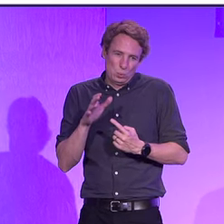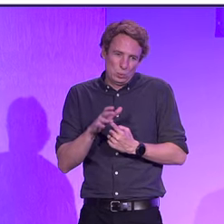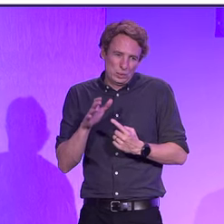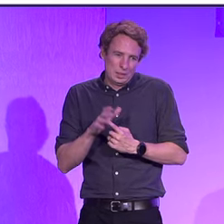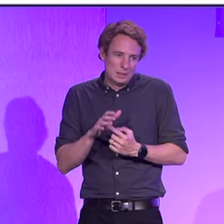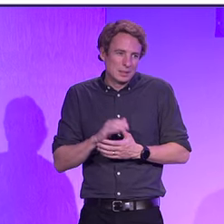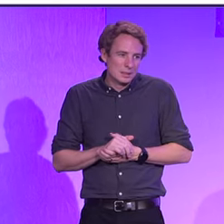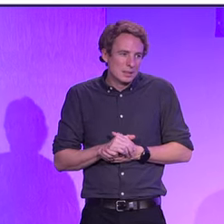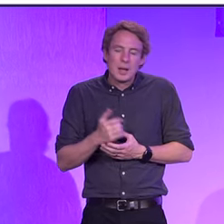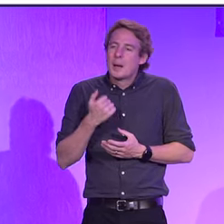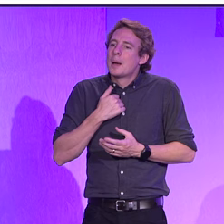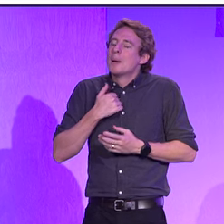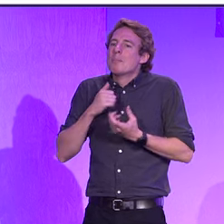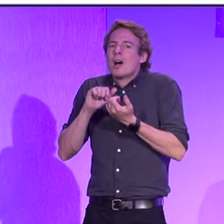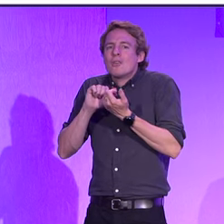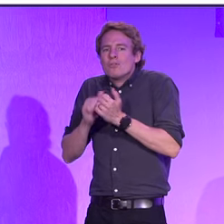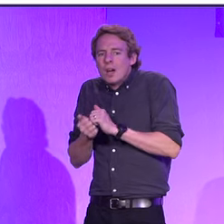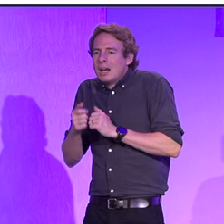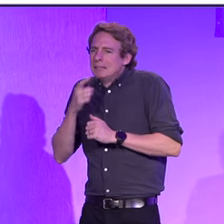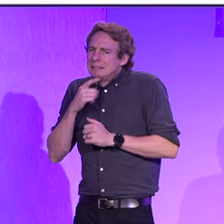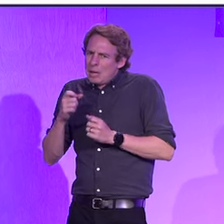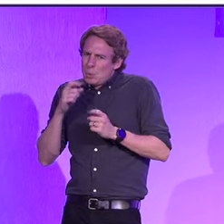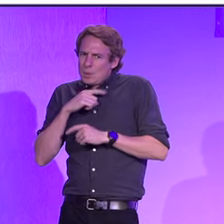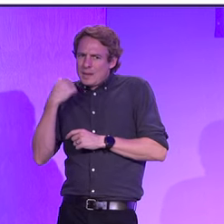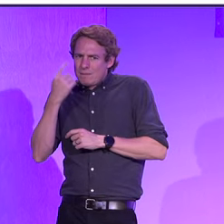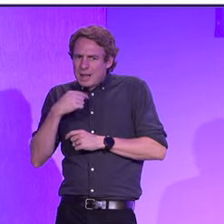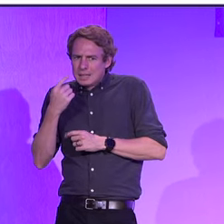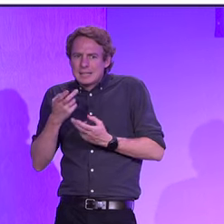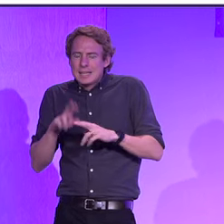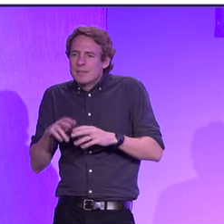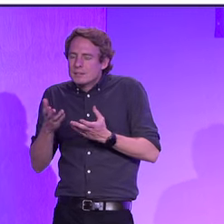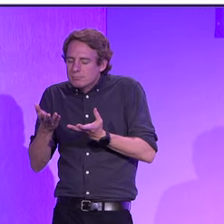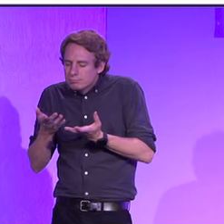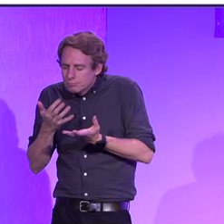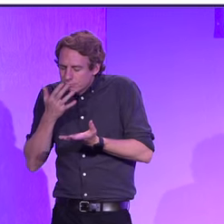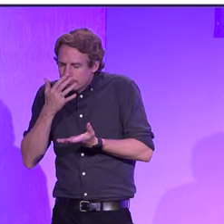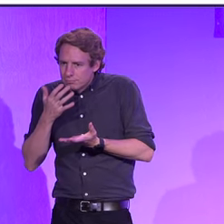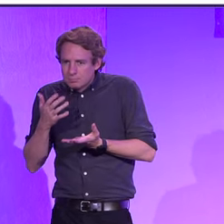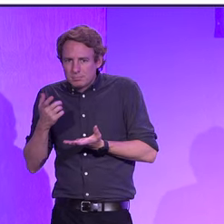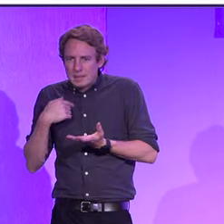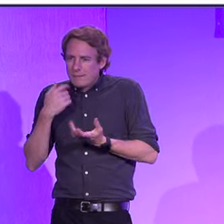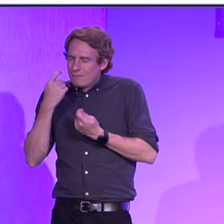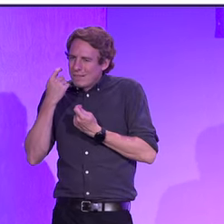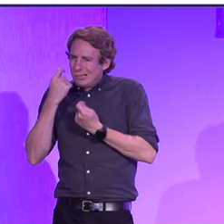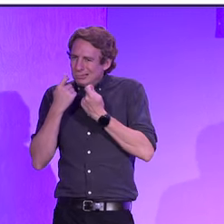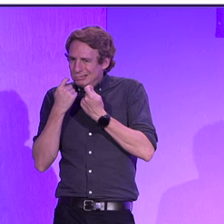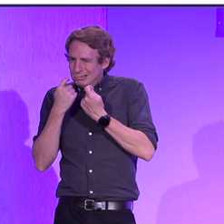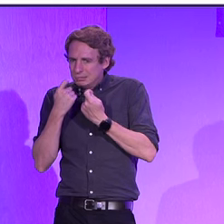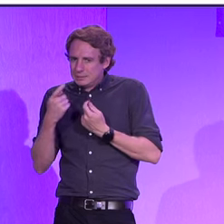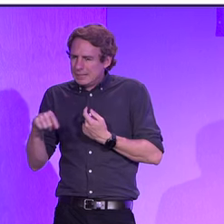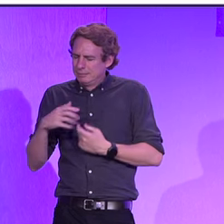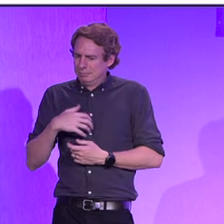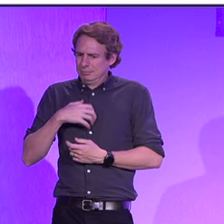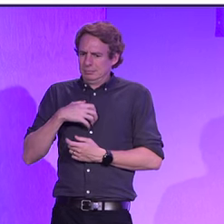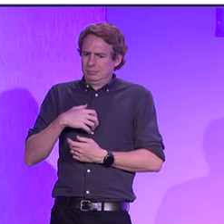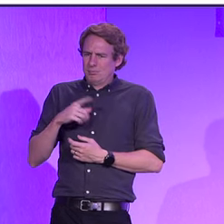I think my friends tell me that I have this like weird face that whenever I'm like smelling a baked good for the first time, I make this face, and it really startles them, because it's like, what